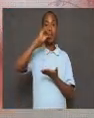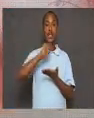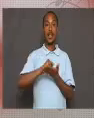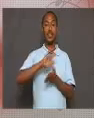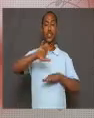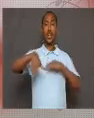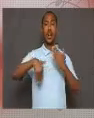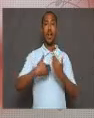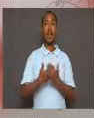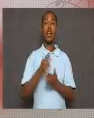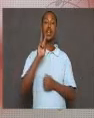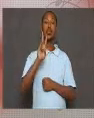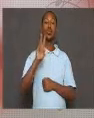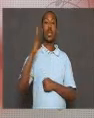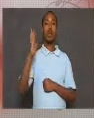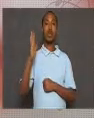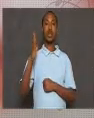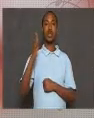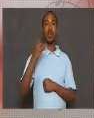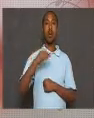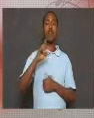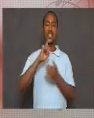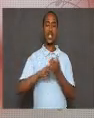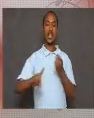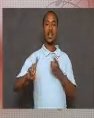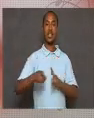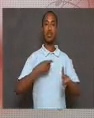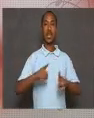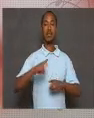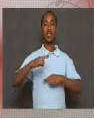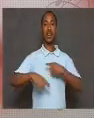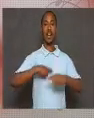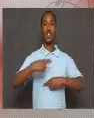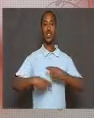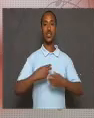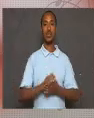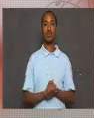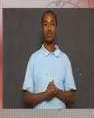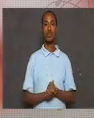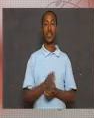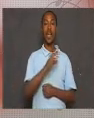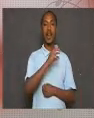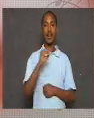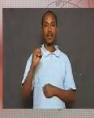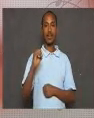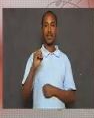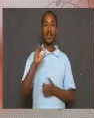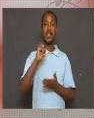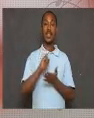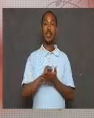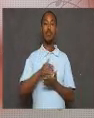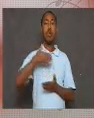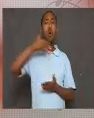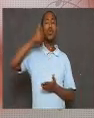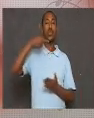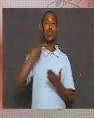We learned that there are generally two types of single displacement reactions, and